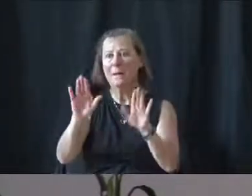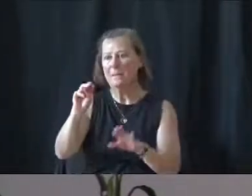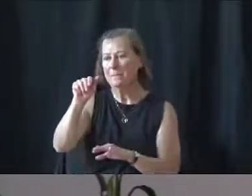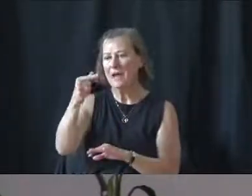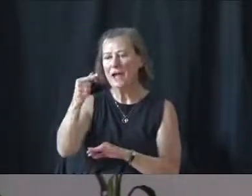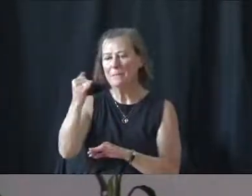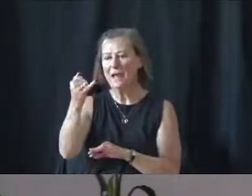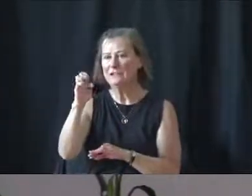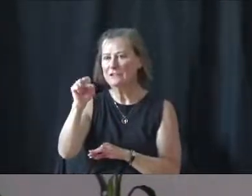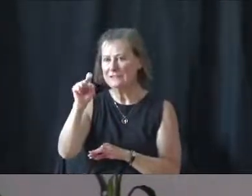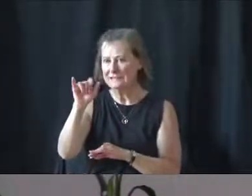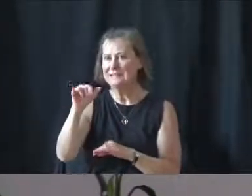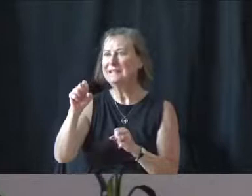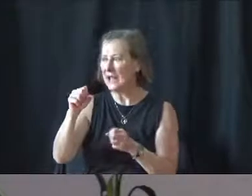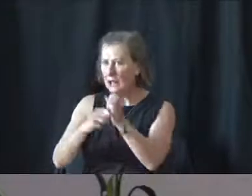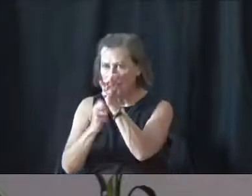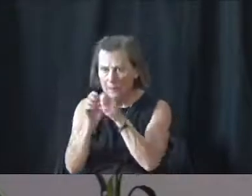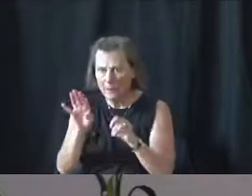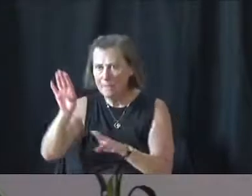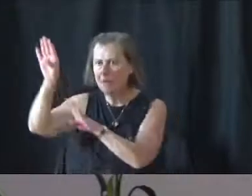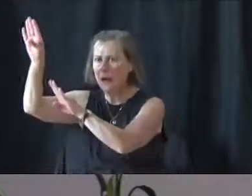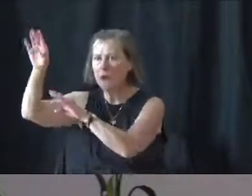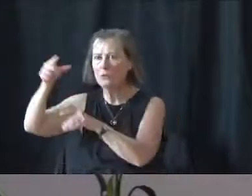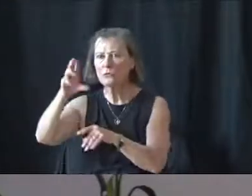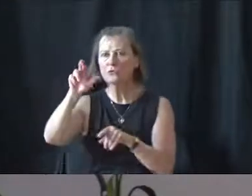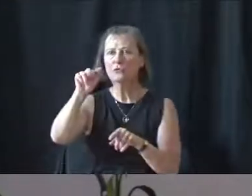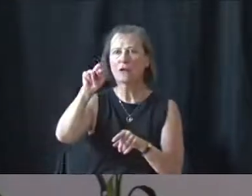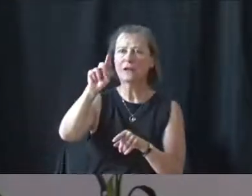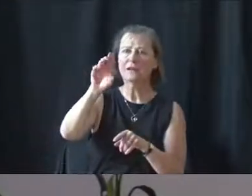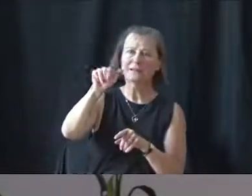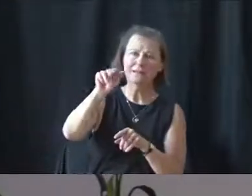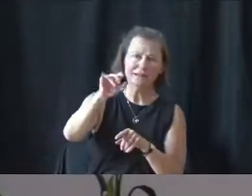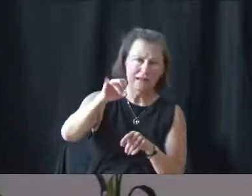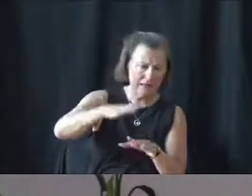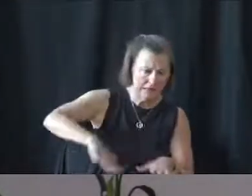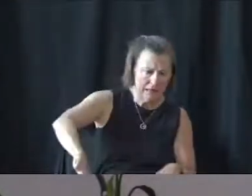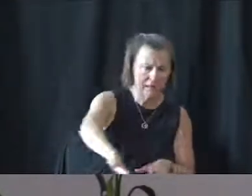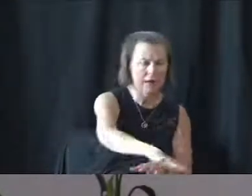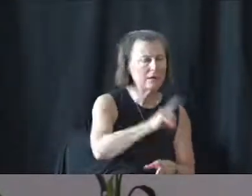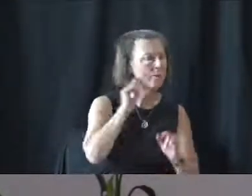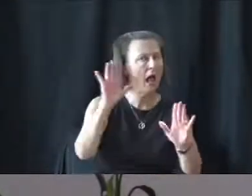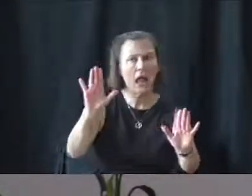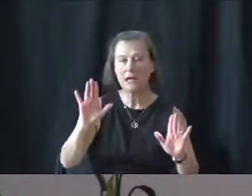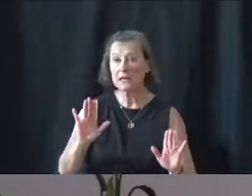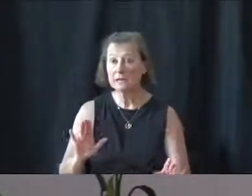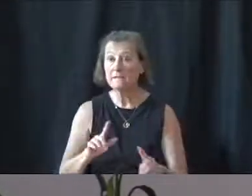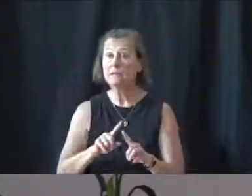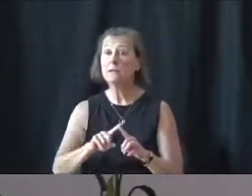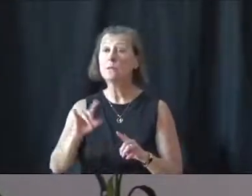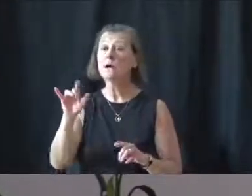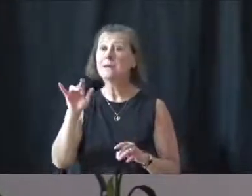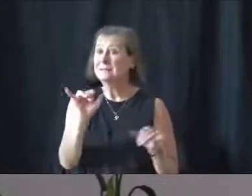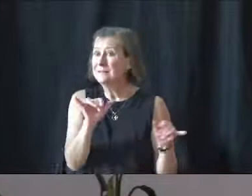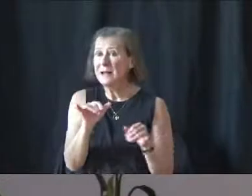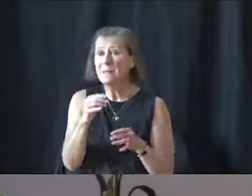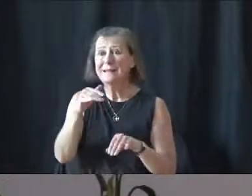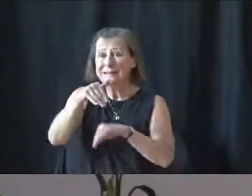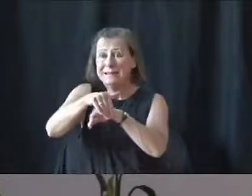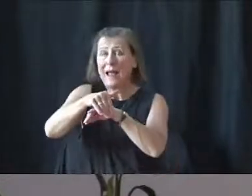Yes, the Himalayas and the Grand Canyon are magnificent, but so is the night sky.